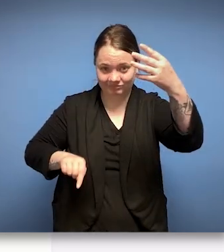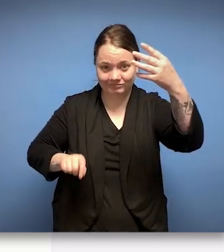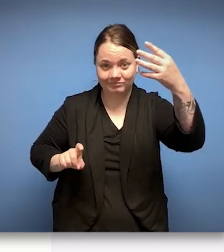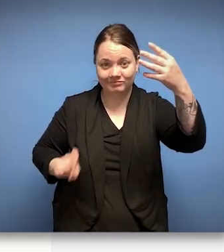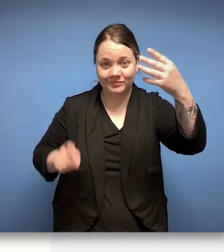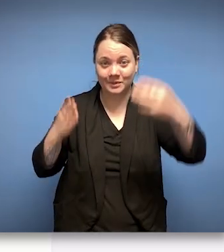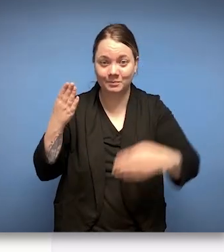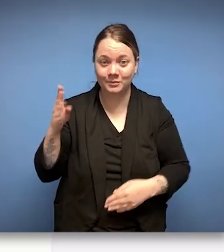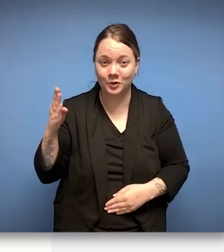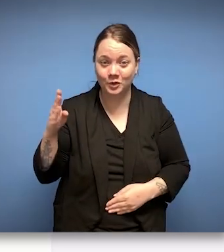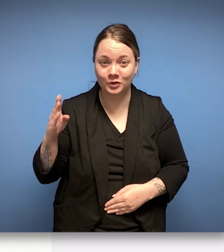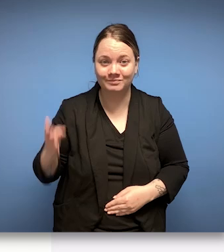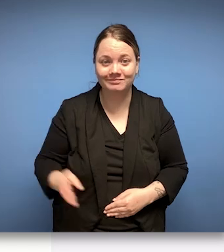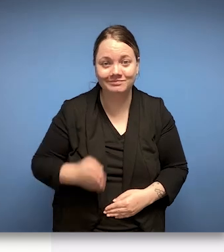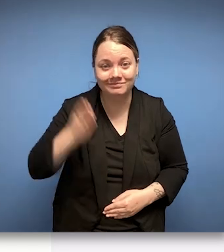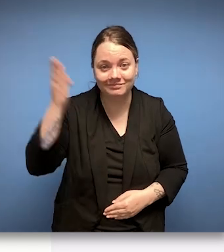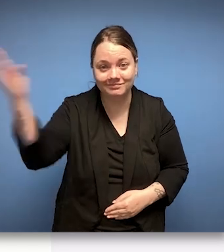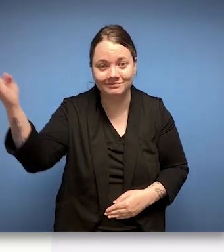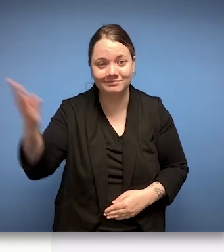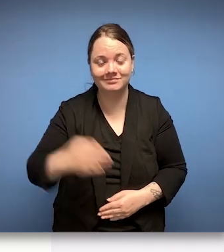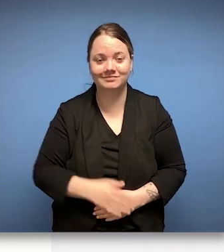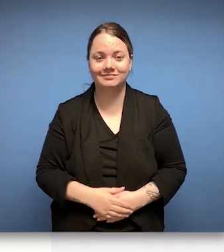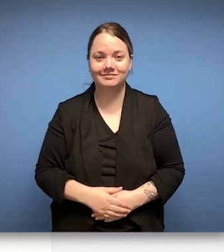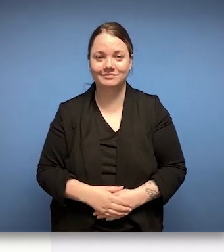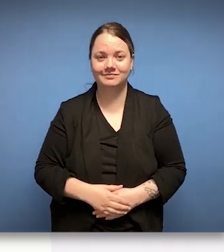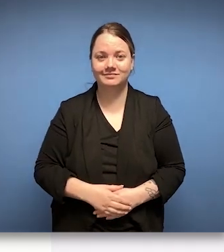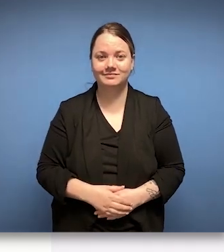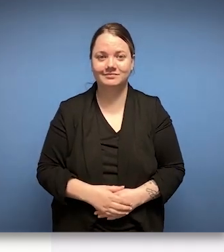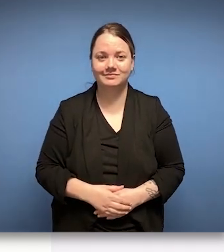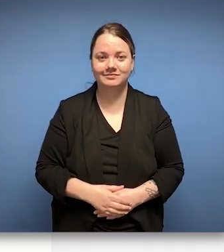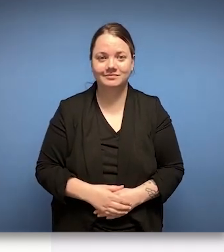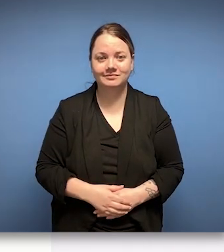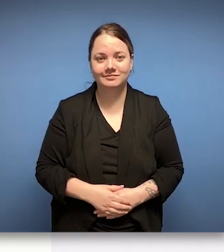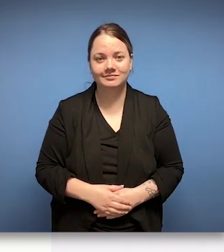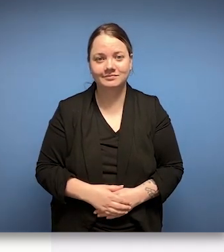blue Submit button at the bottom of the screen.